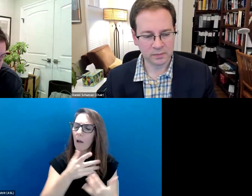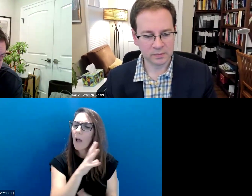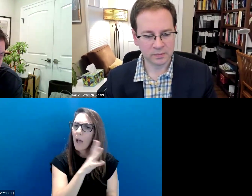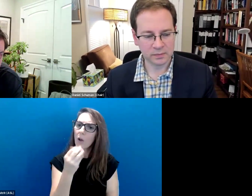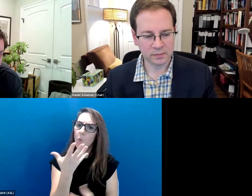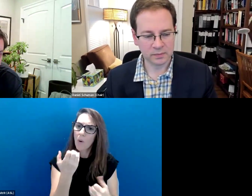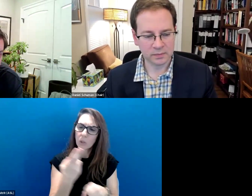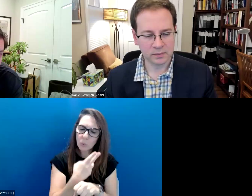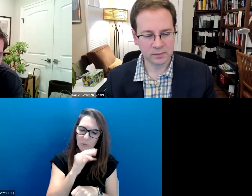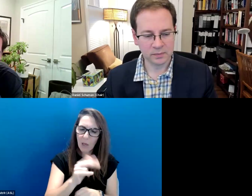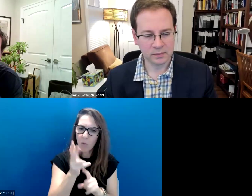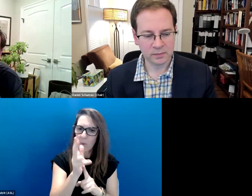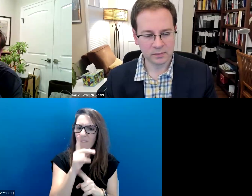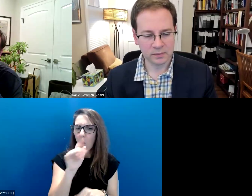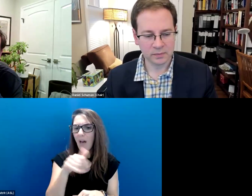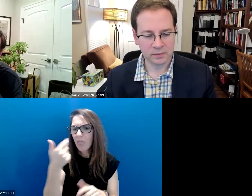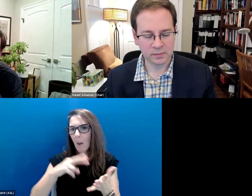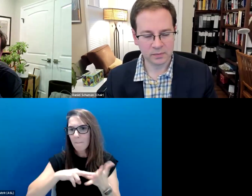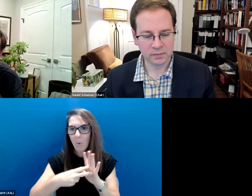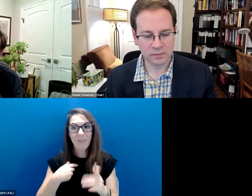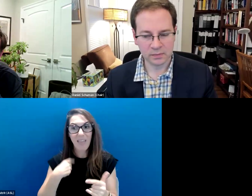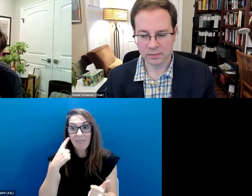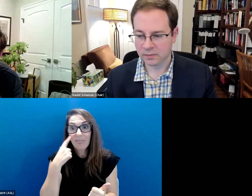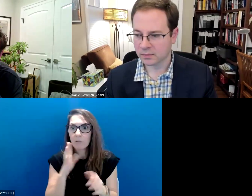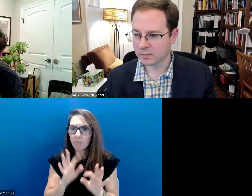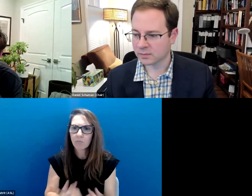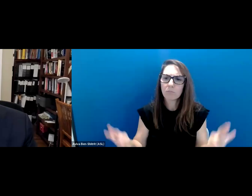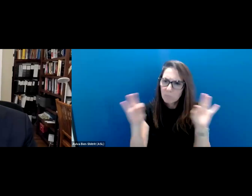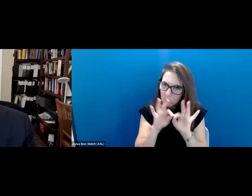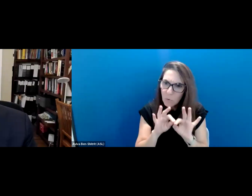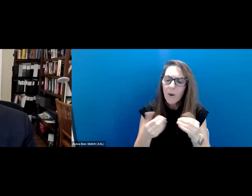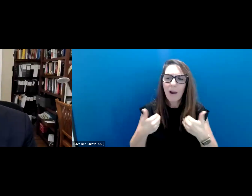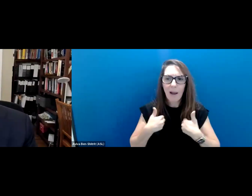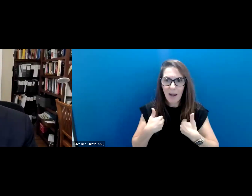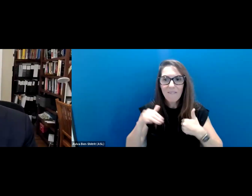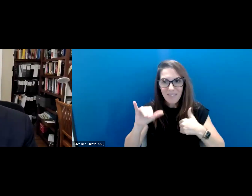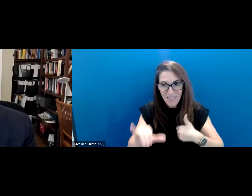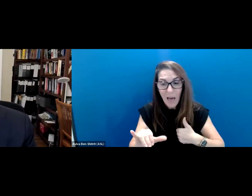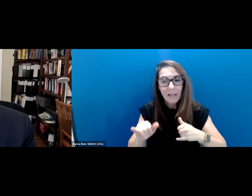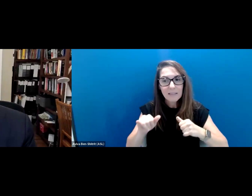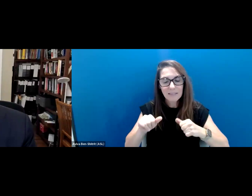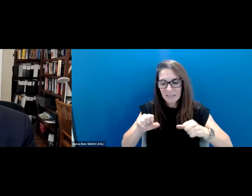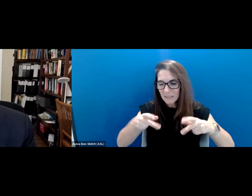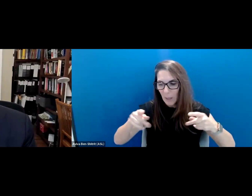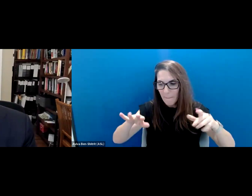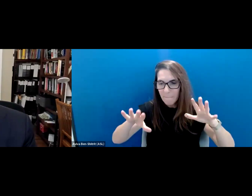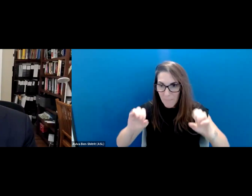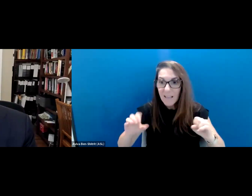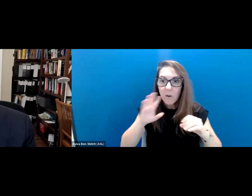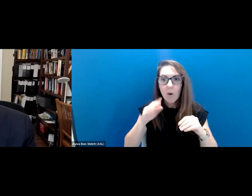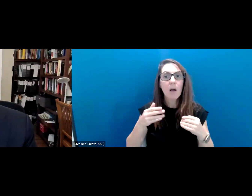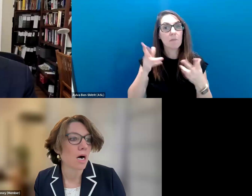for other purposes and all that. So I think it's important we create the space and give people the stage, and 3 minutes is still